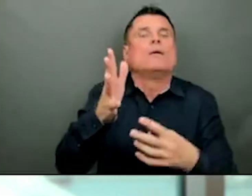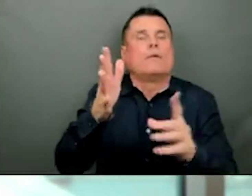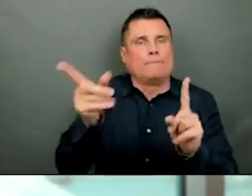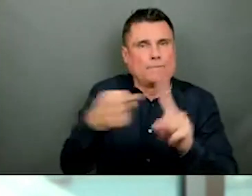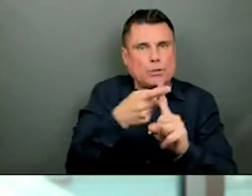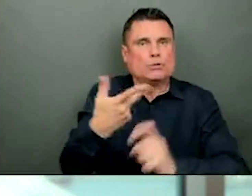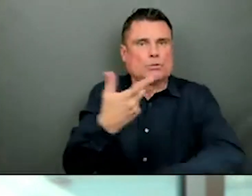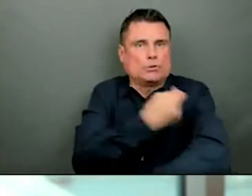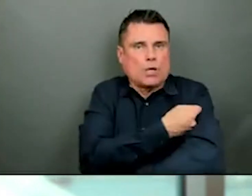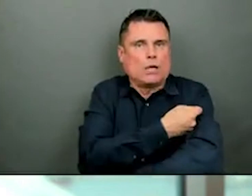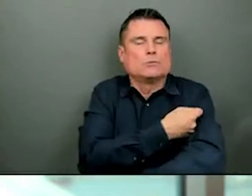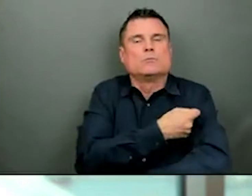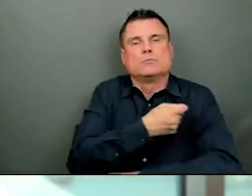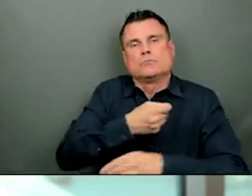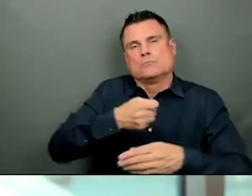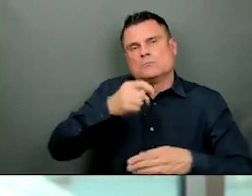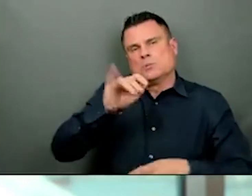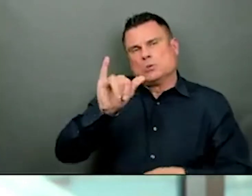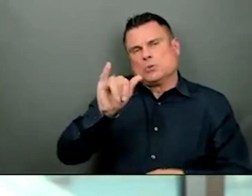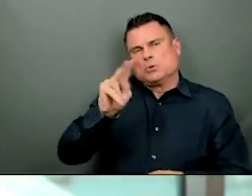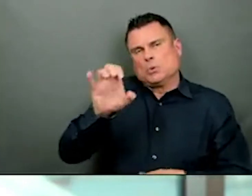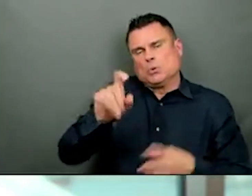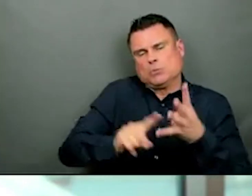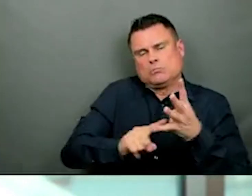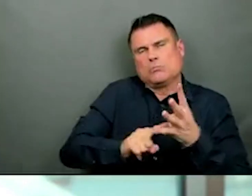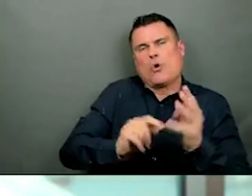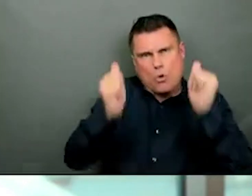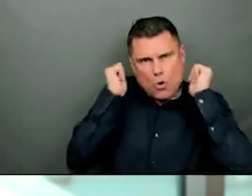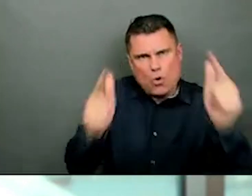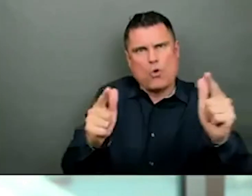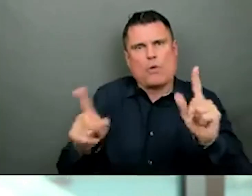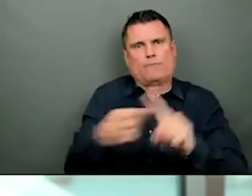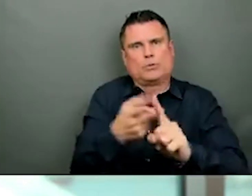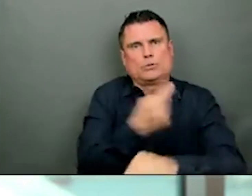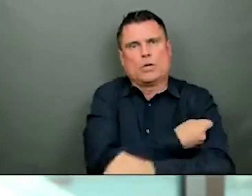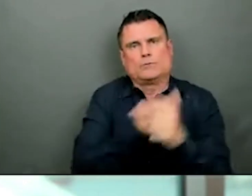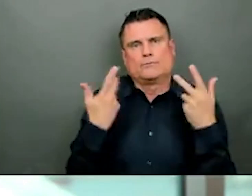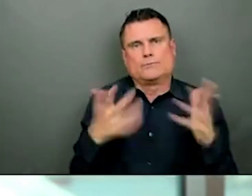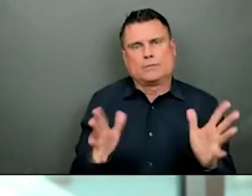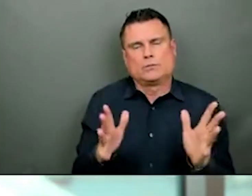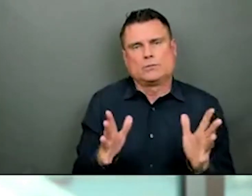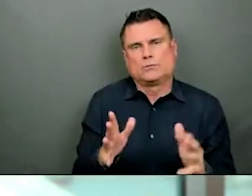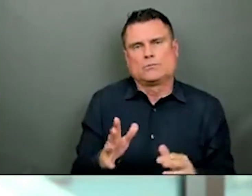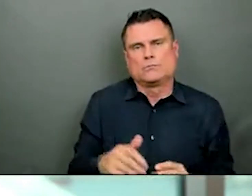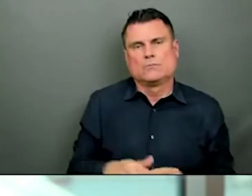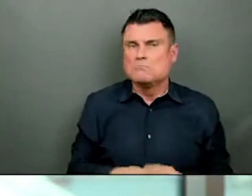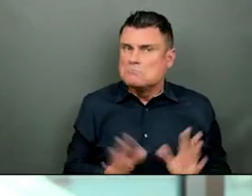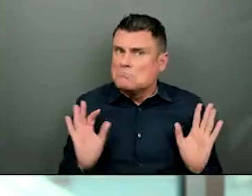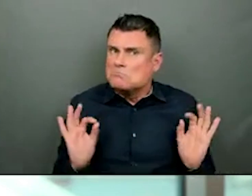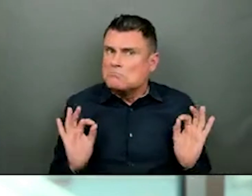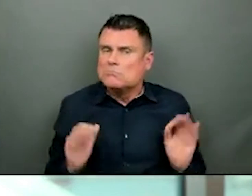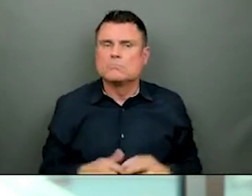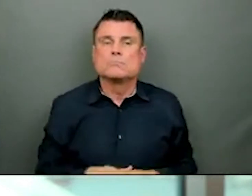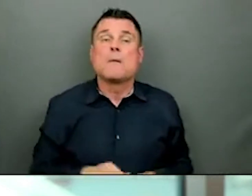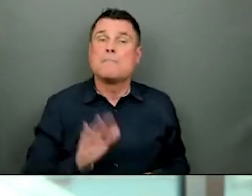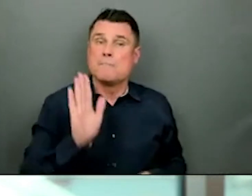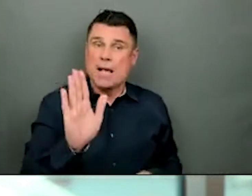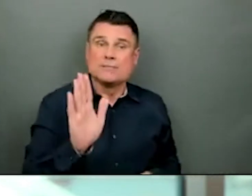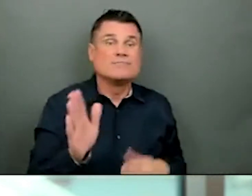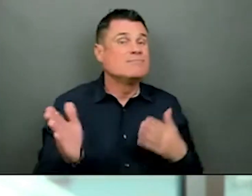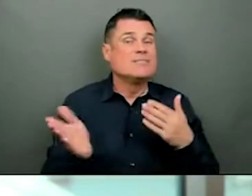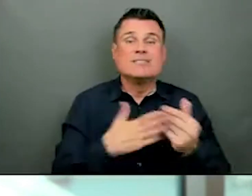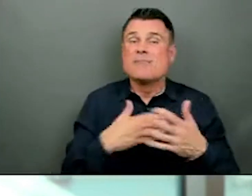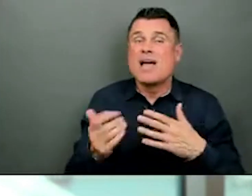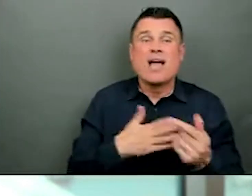Everyone is. But whether you're vaccinated or not vaccinated, it's critical right now to follow public health rules. I'll give you